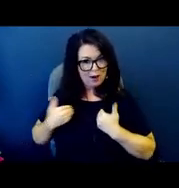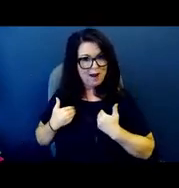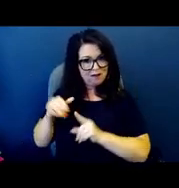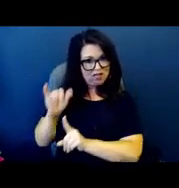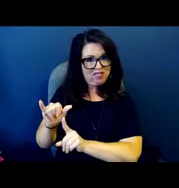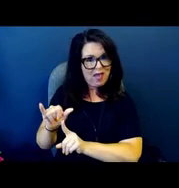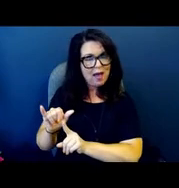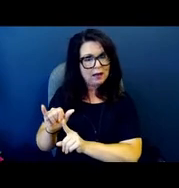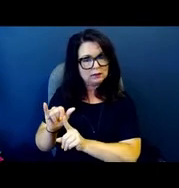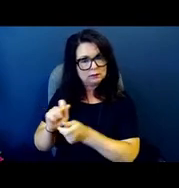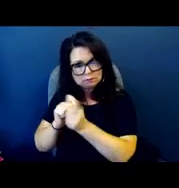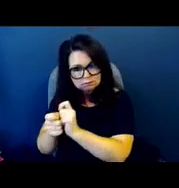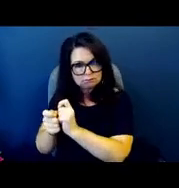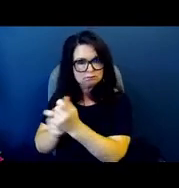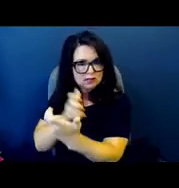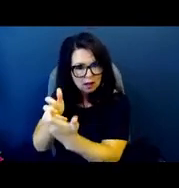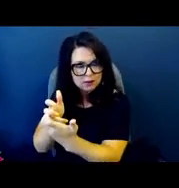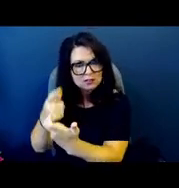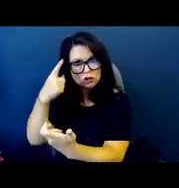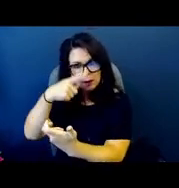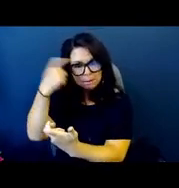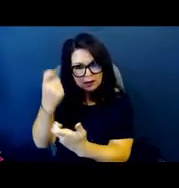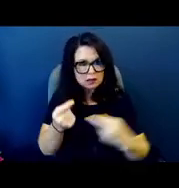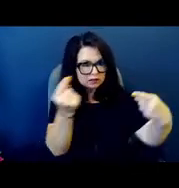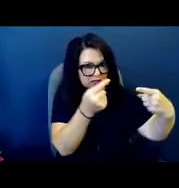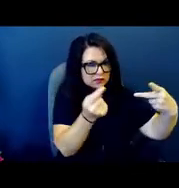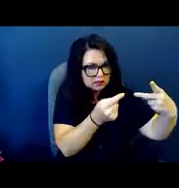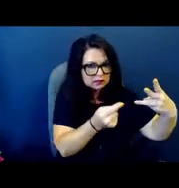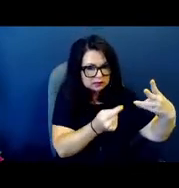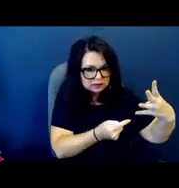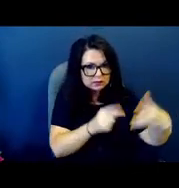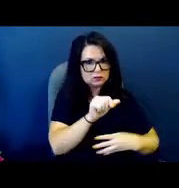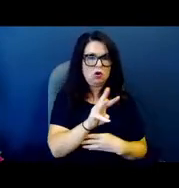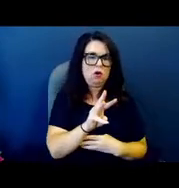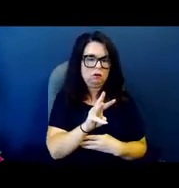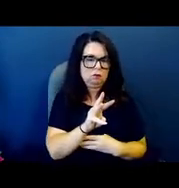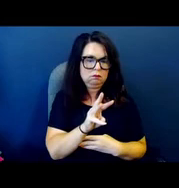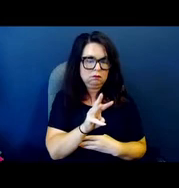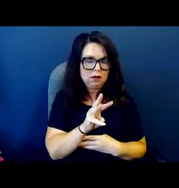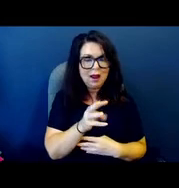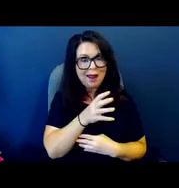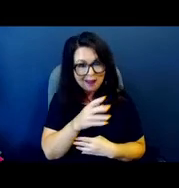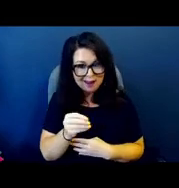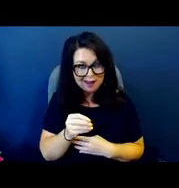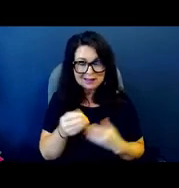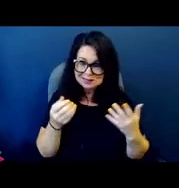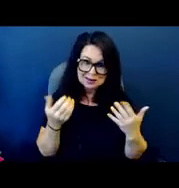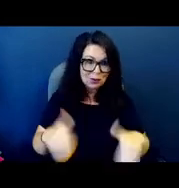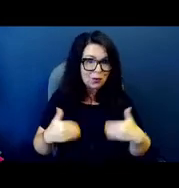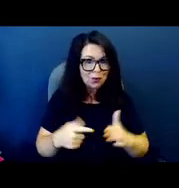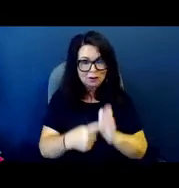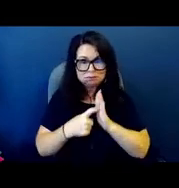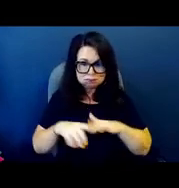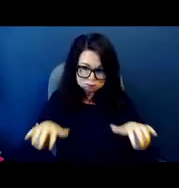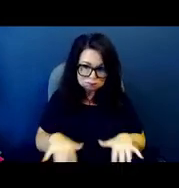based on this law, that law, and the other law, and the work that it still takes for those of us